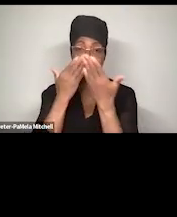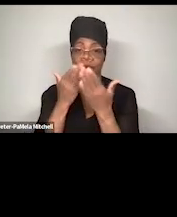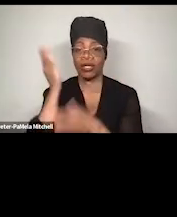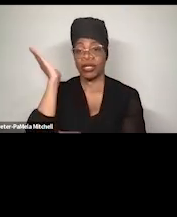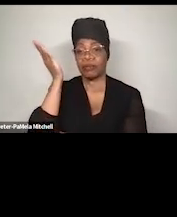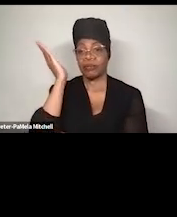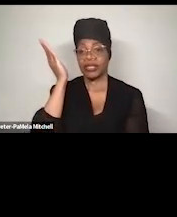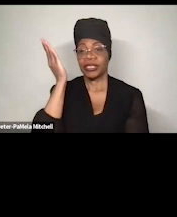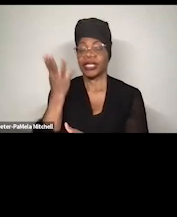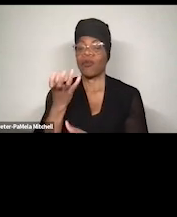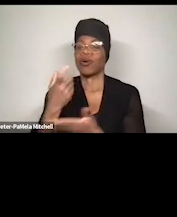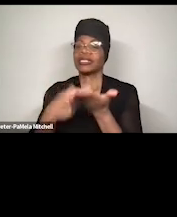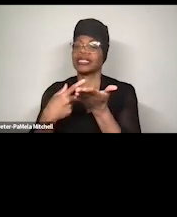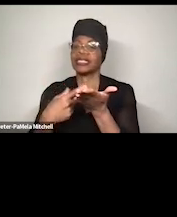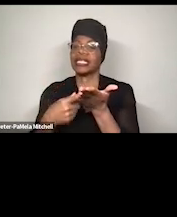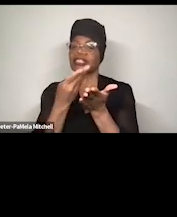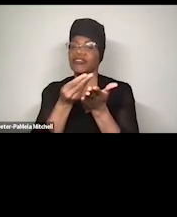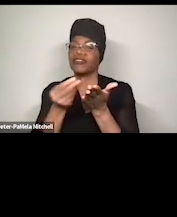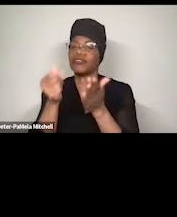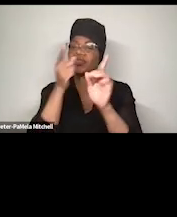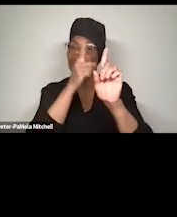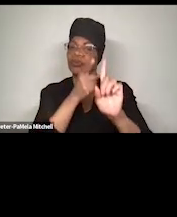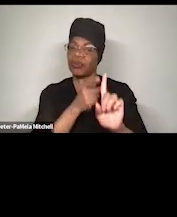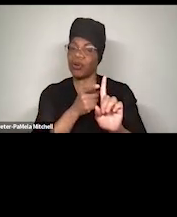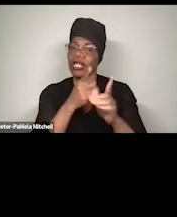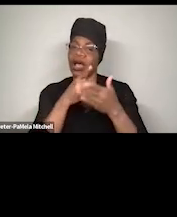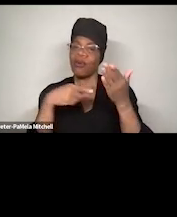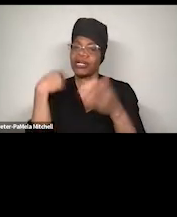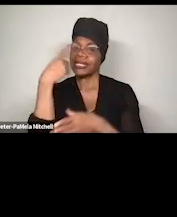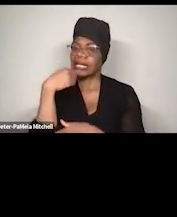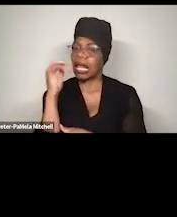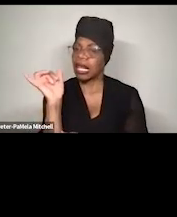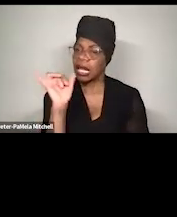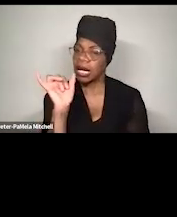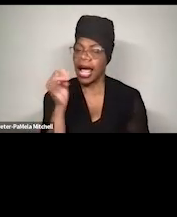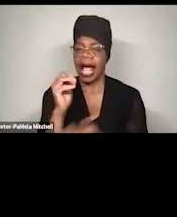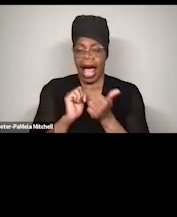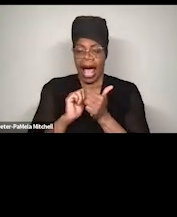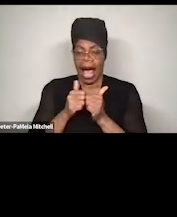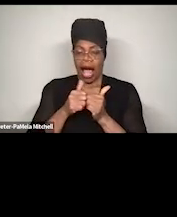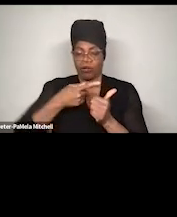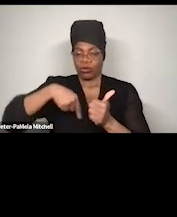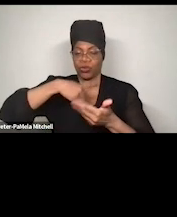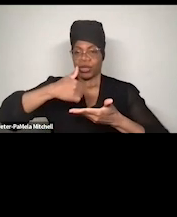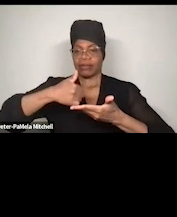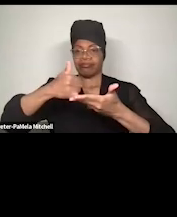just wanted to go over a few of those and what they might look like. So what does it look like and how do we help? Go ahead to the next one.